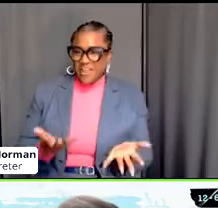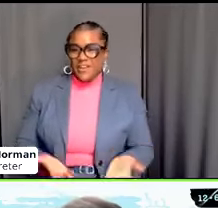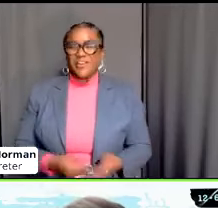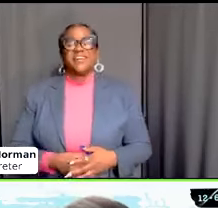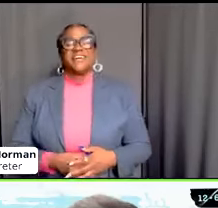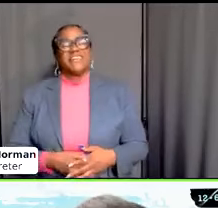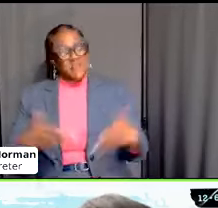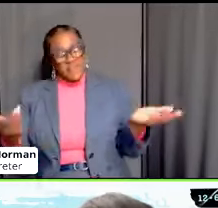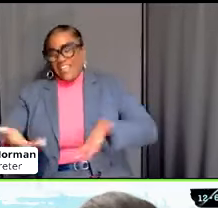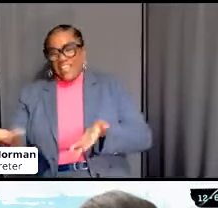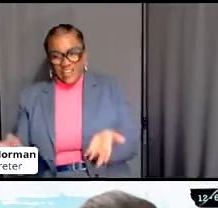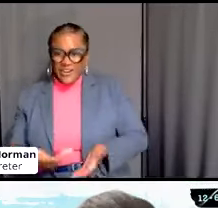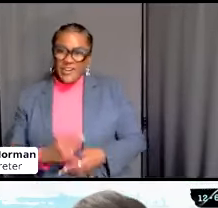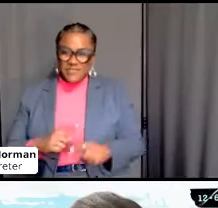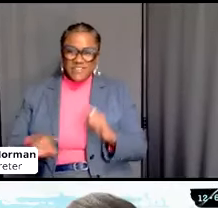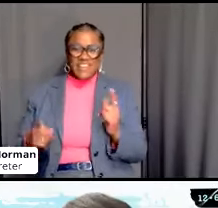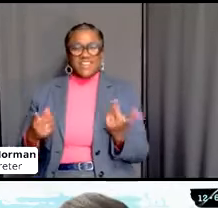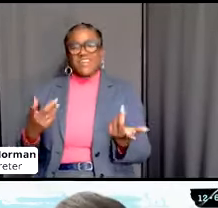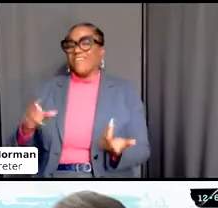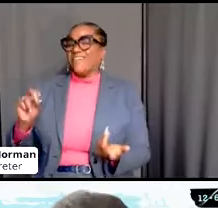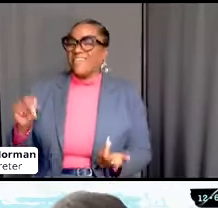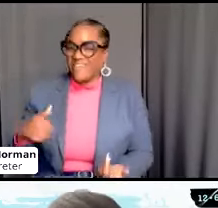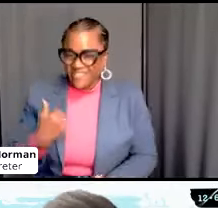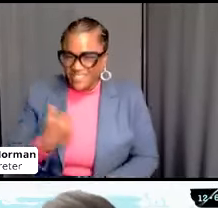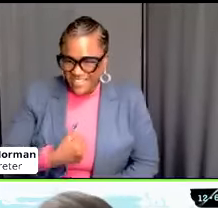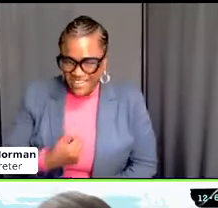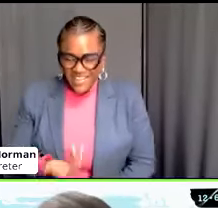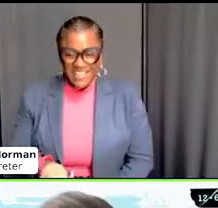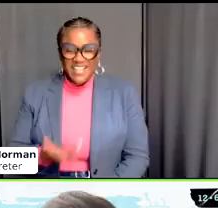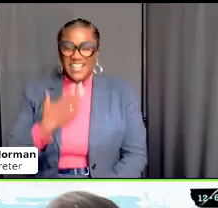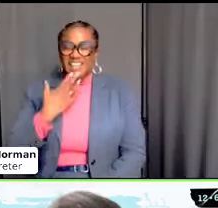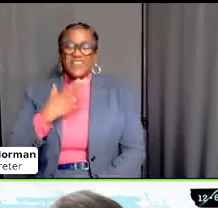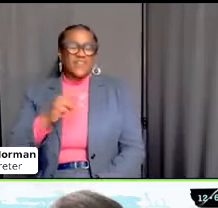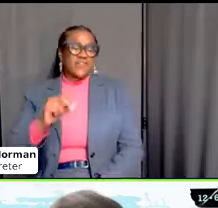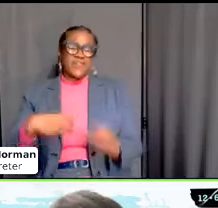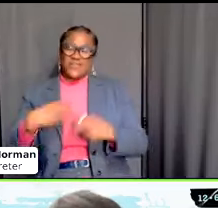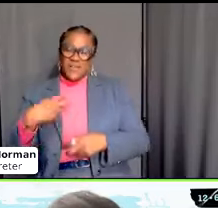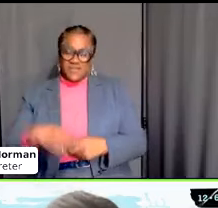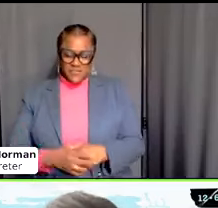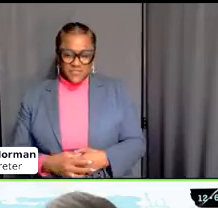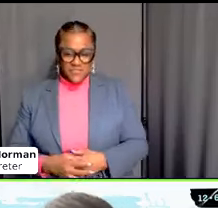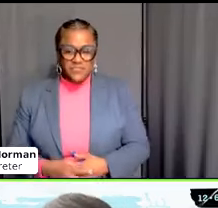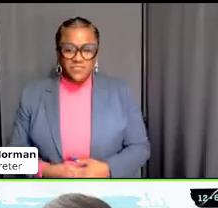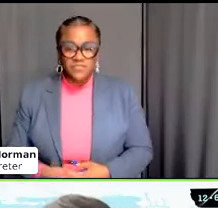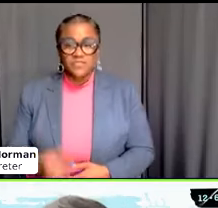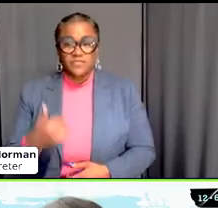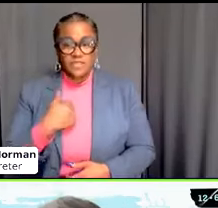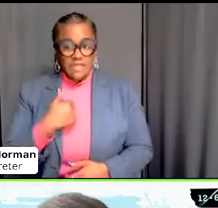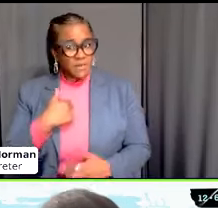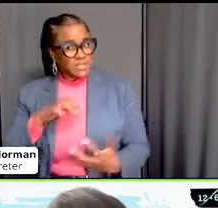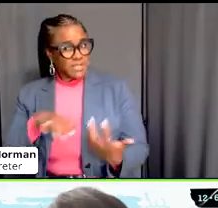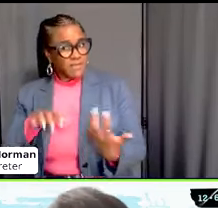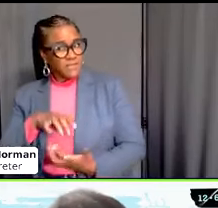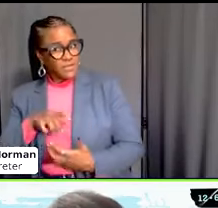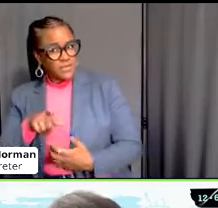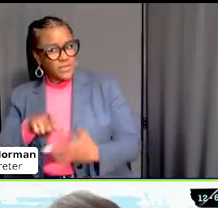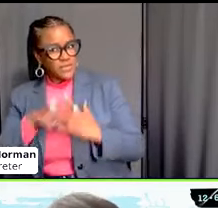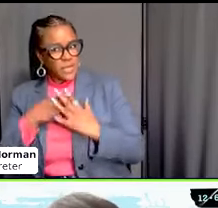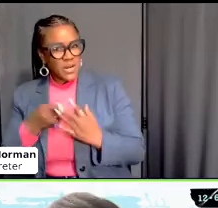be here. Girl likes to do what she does. No problem. I was just confused when you started